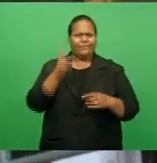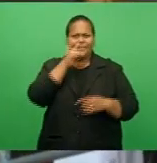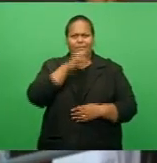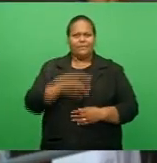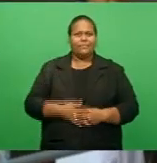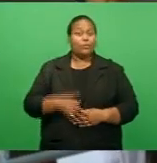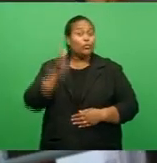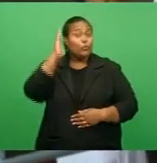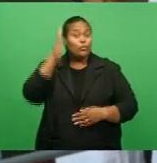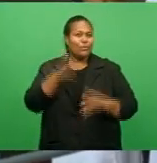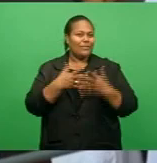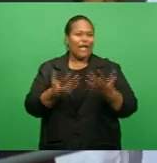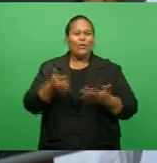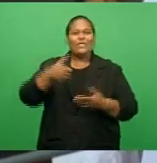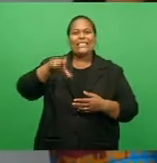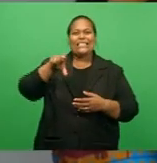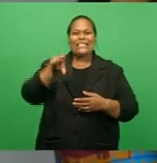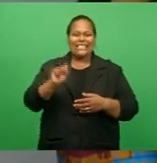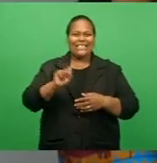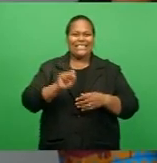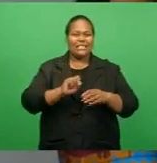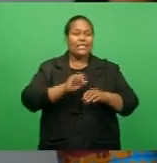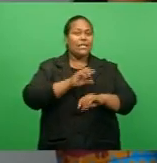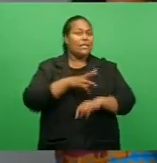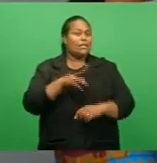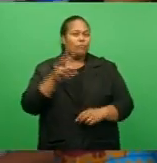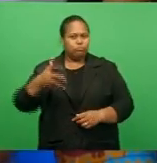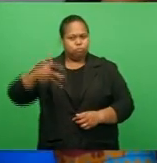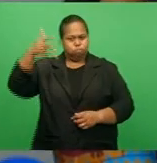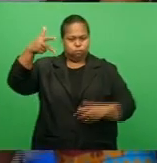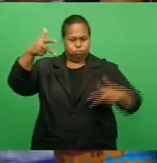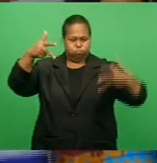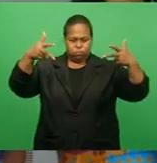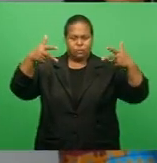And school installs 60 security cameras.